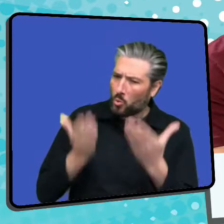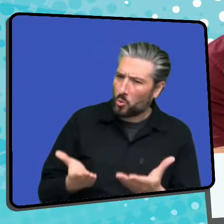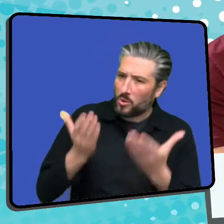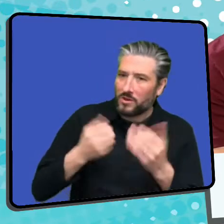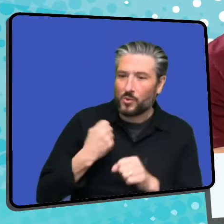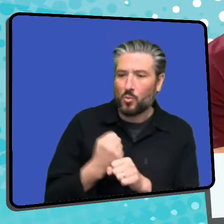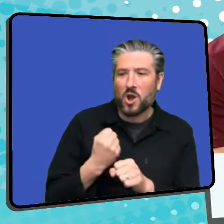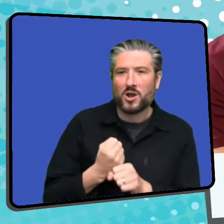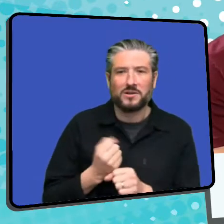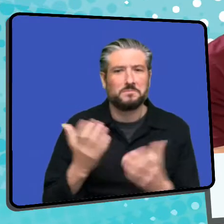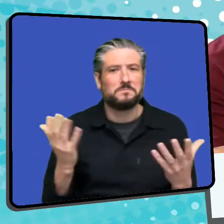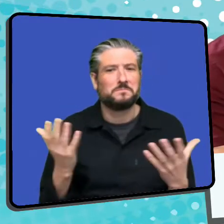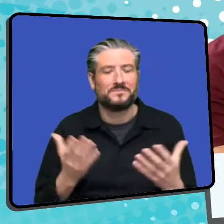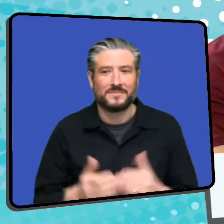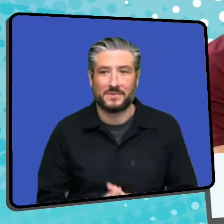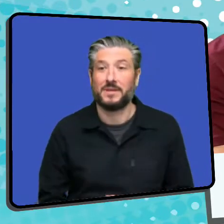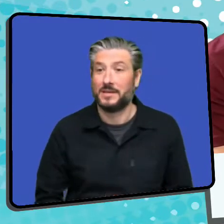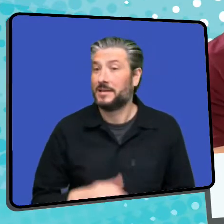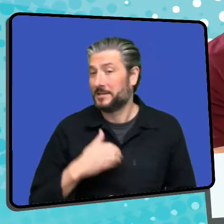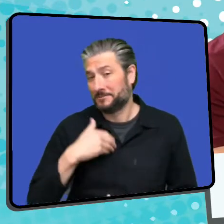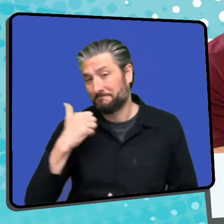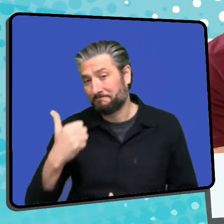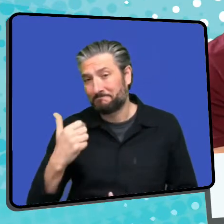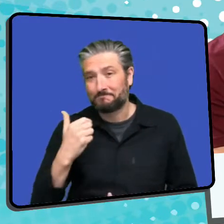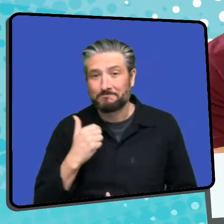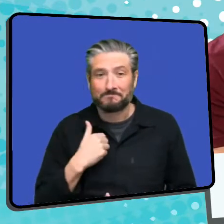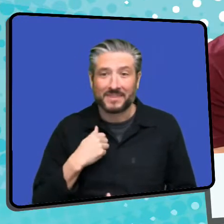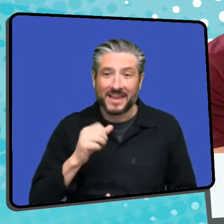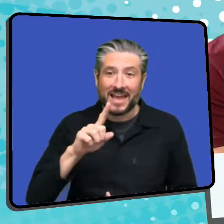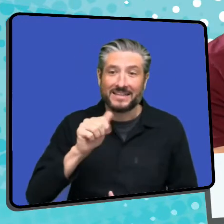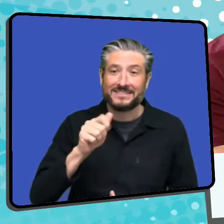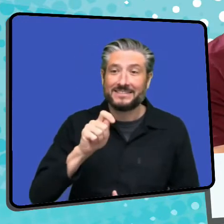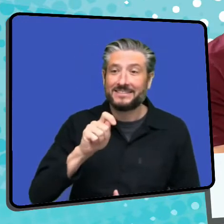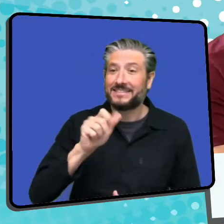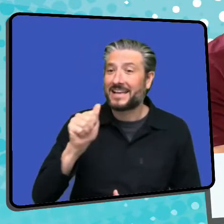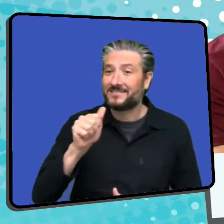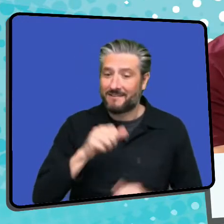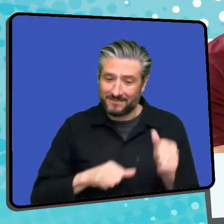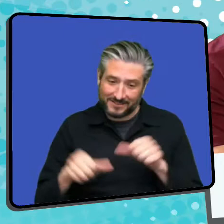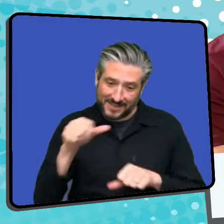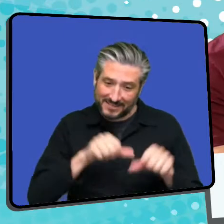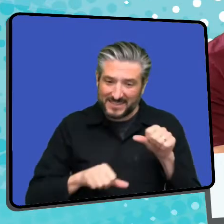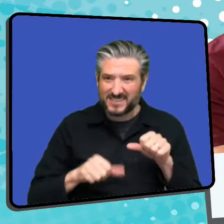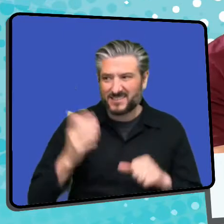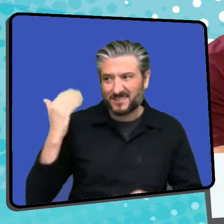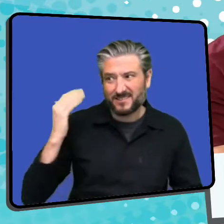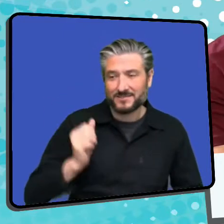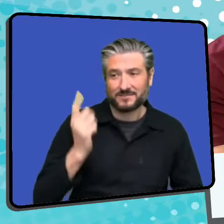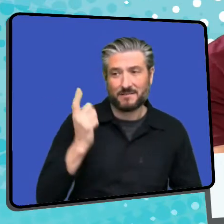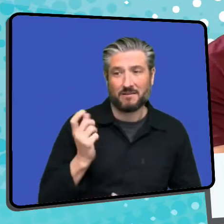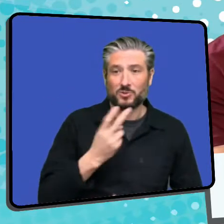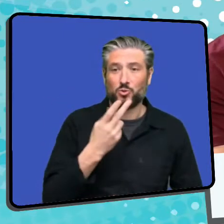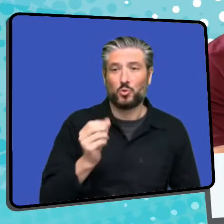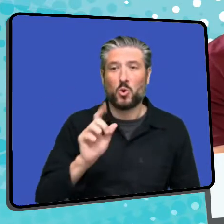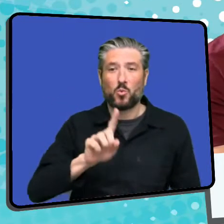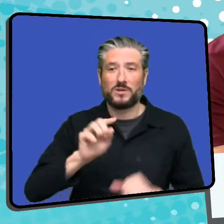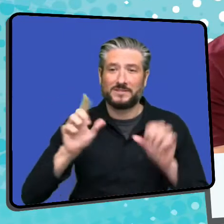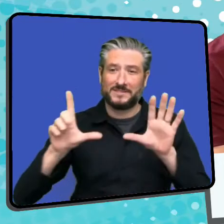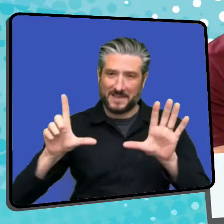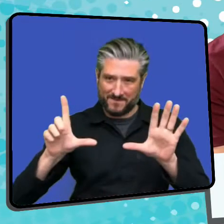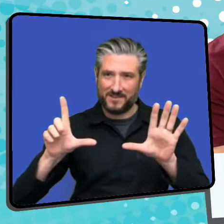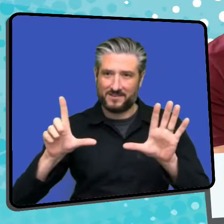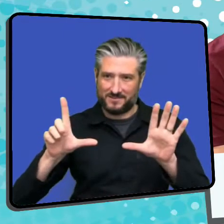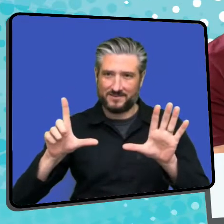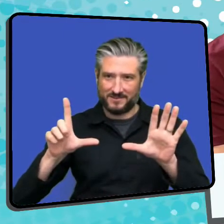hello everyone. I'm Alibek. So I'm a data scientist at Expert Time since 2017. So I joined Expert Time in 2017